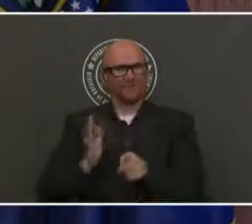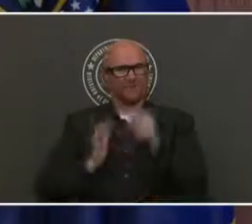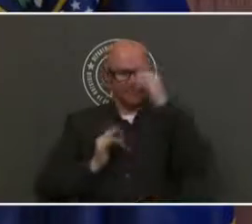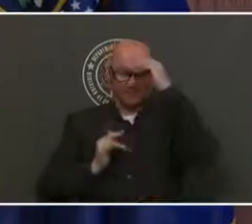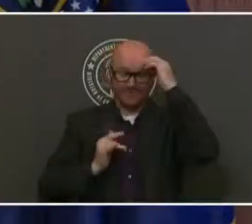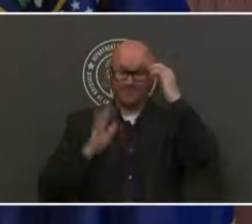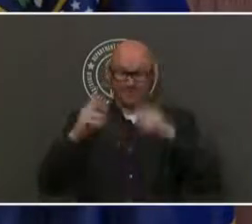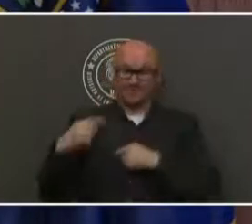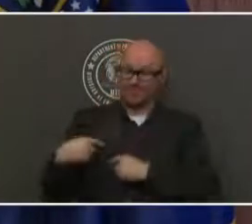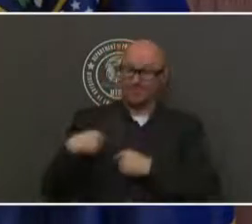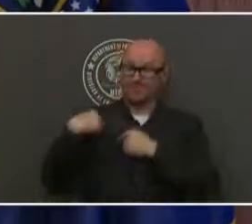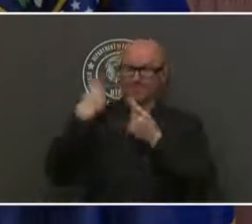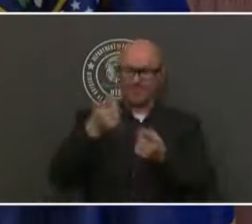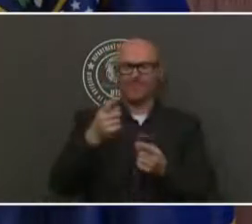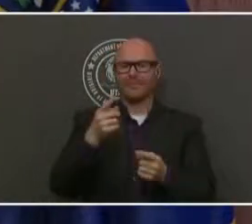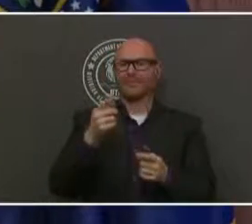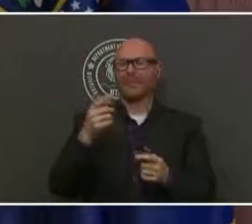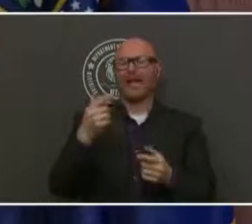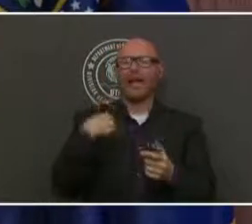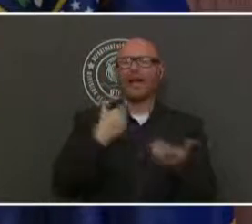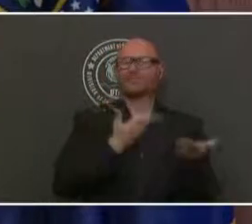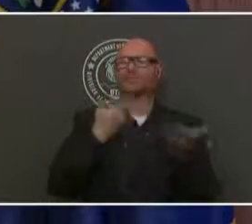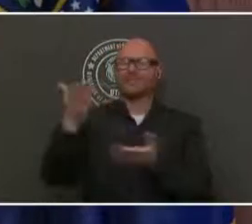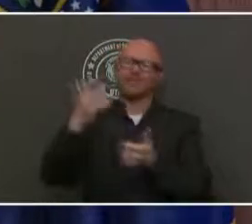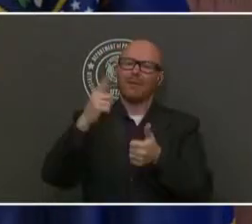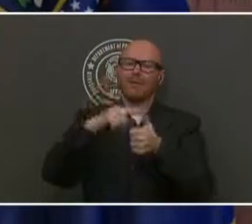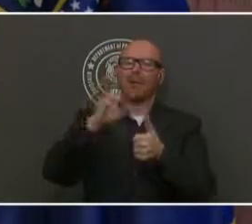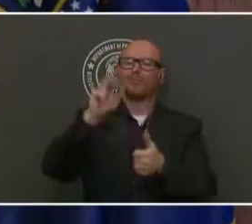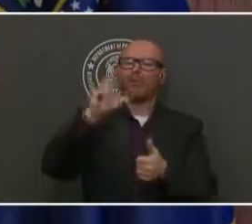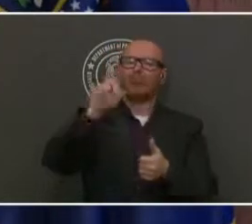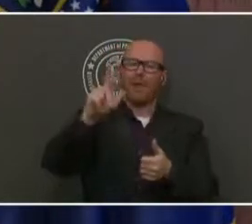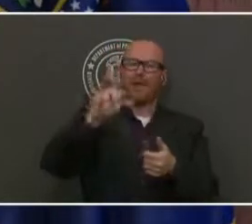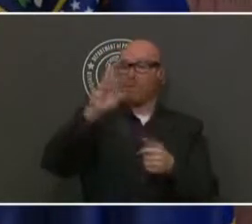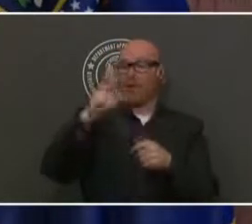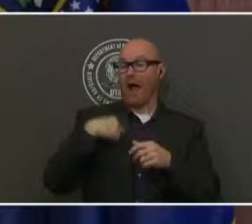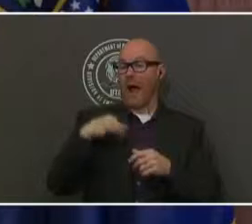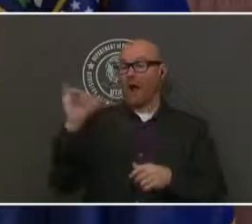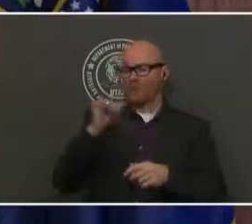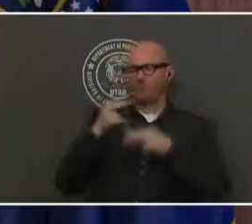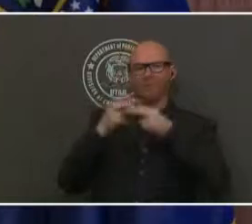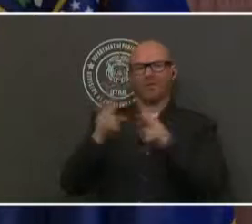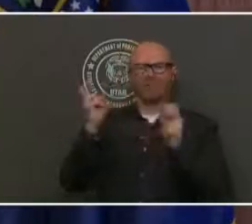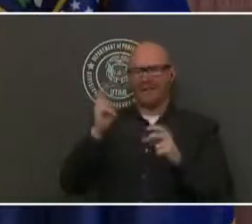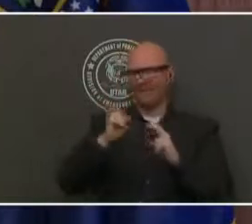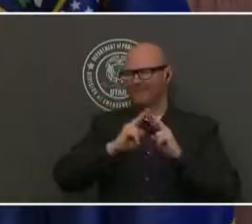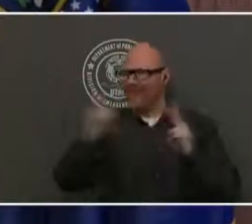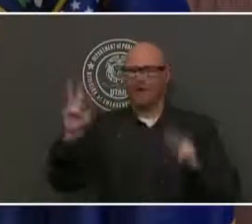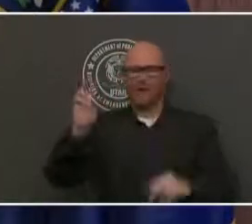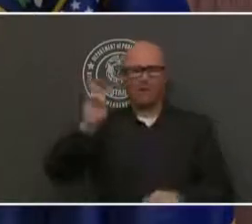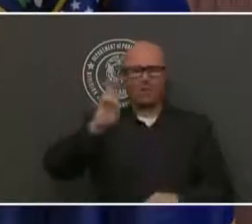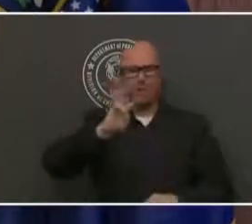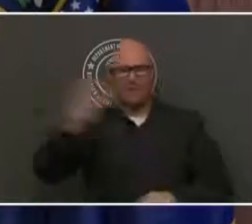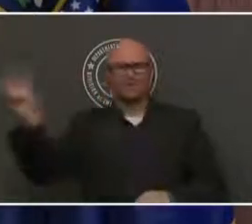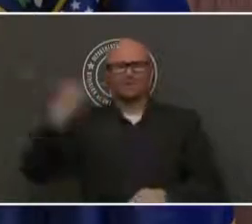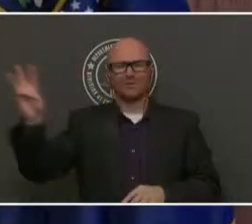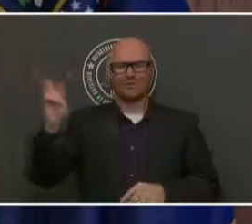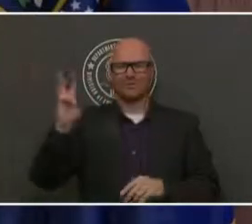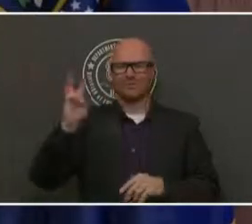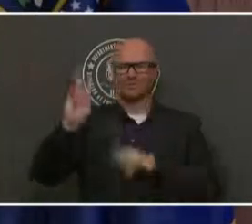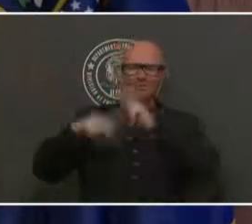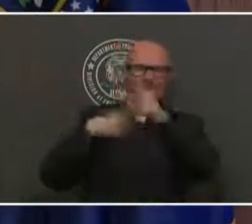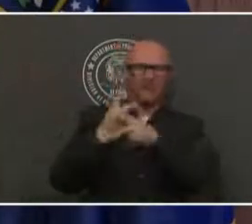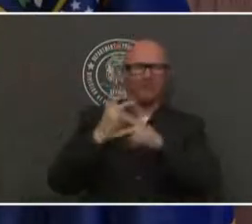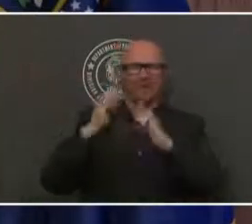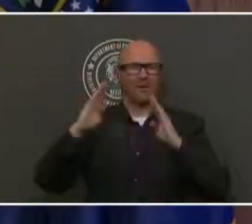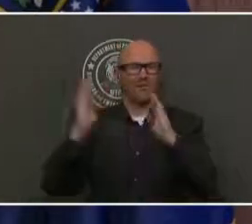out to what I call not just our rural communities, but our frontier communities, so our hardest to reach communities. Go out there and do